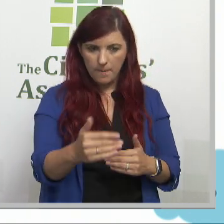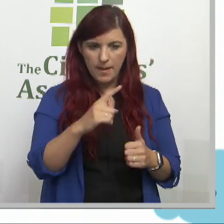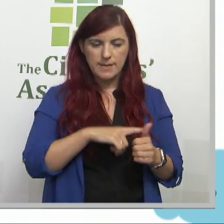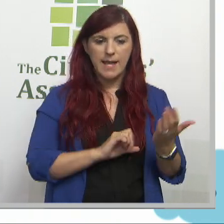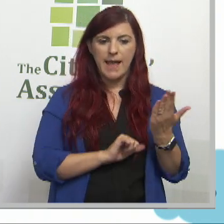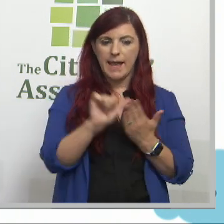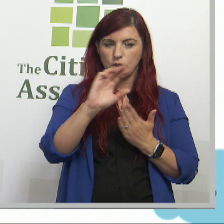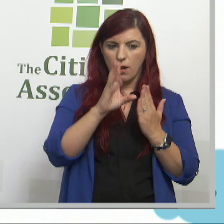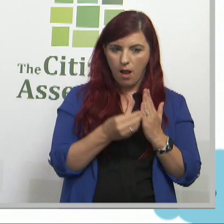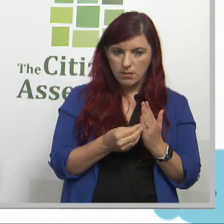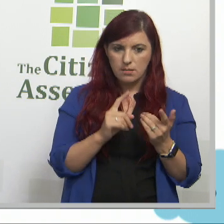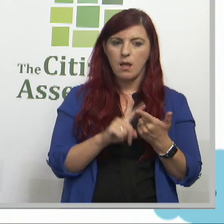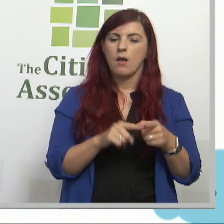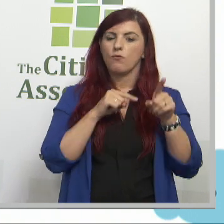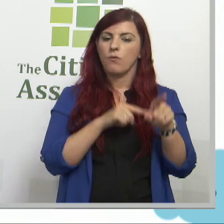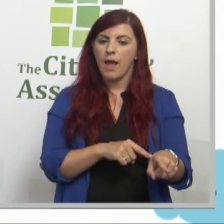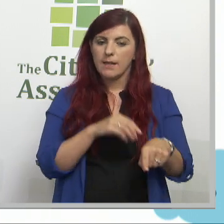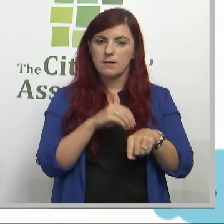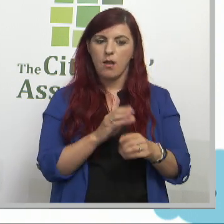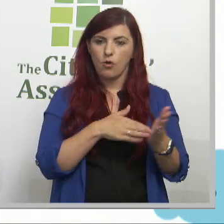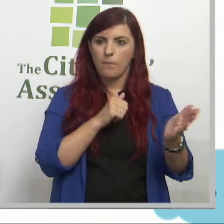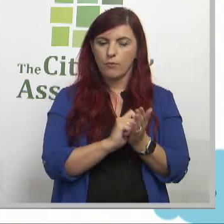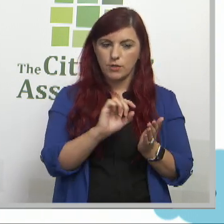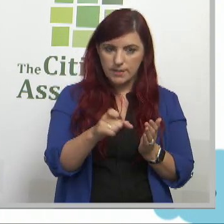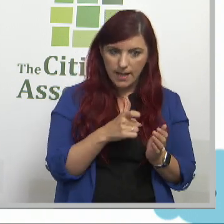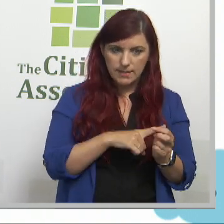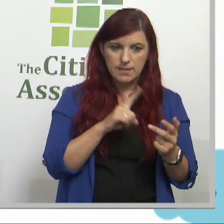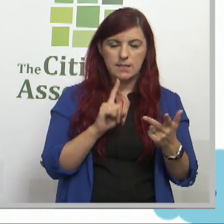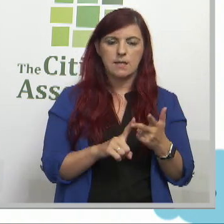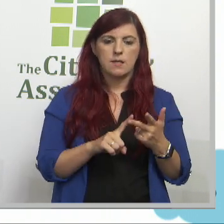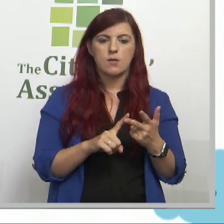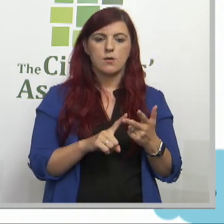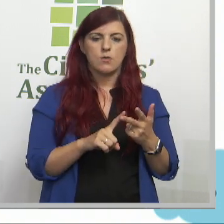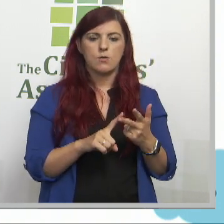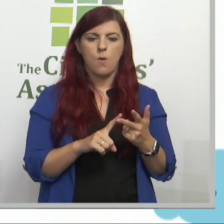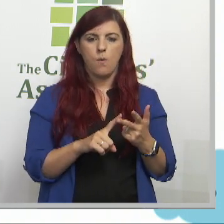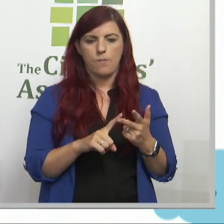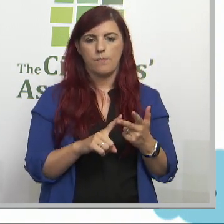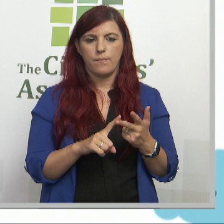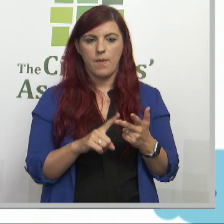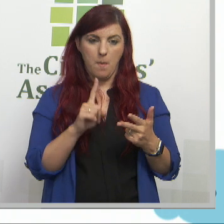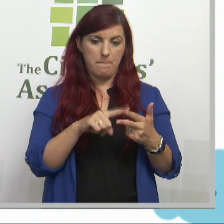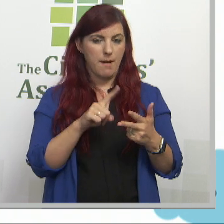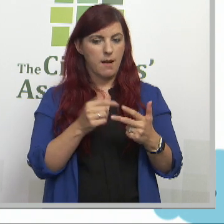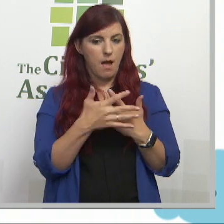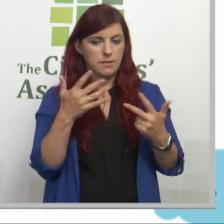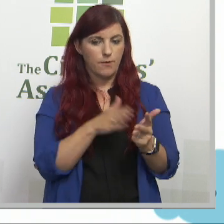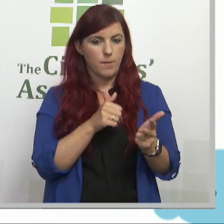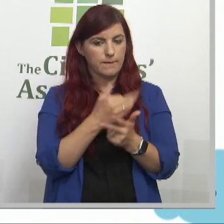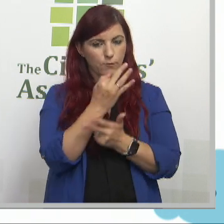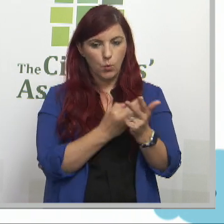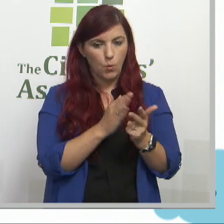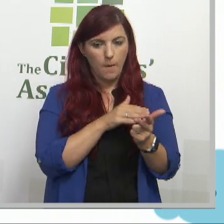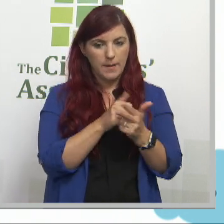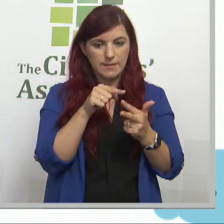corporation tax. We don't know if those receipts are going to be there until tomorrow. The handful of companies are contributing the majority of these taxes. And it's now going to